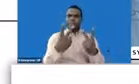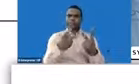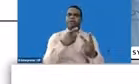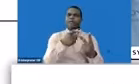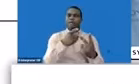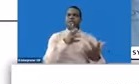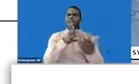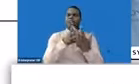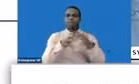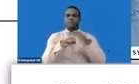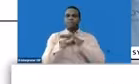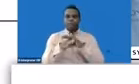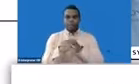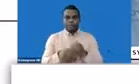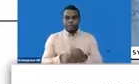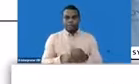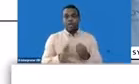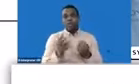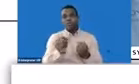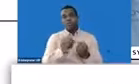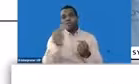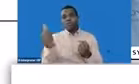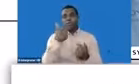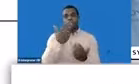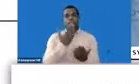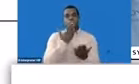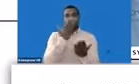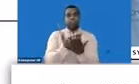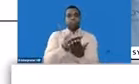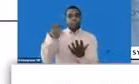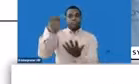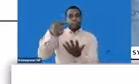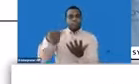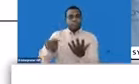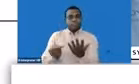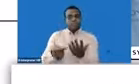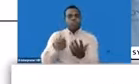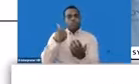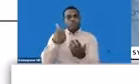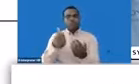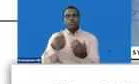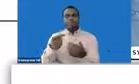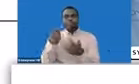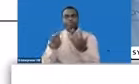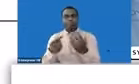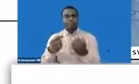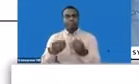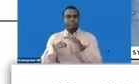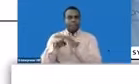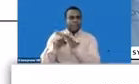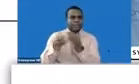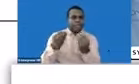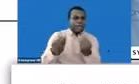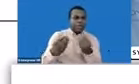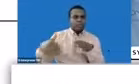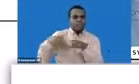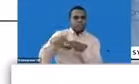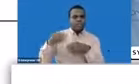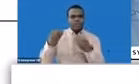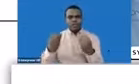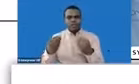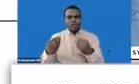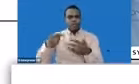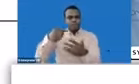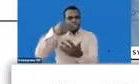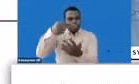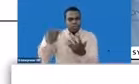invitation to provide feedback. So if it has an inviting style, just to mention one good example or good practice, then it's